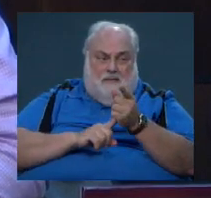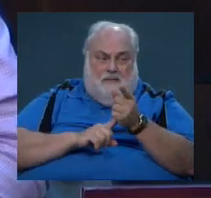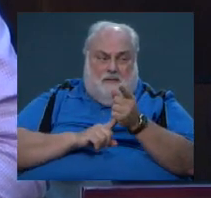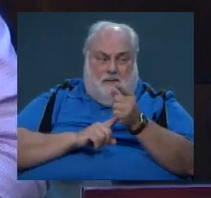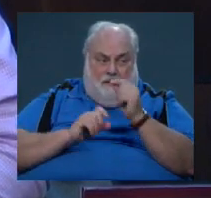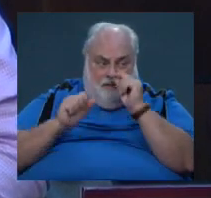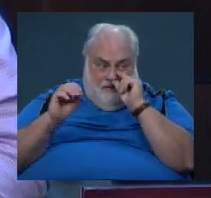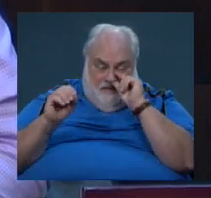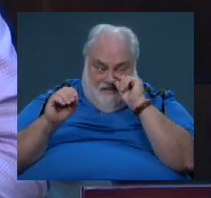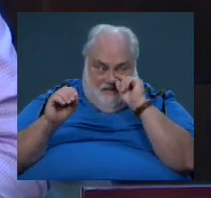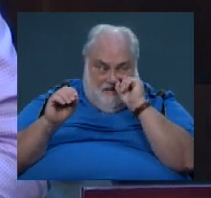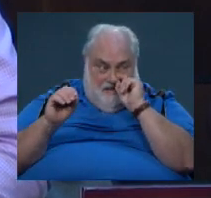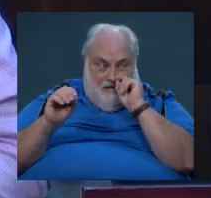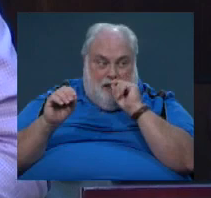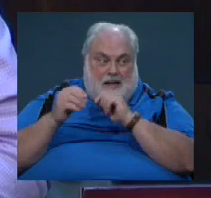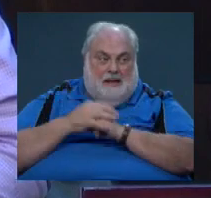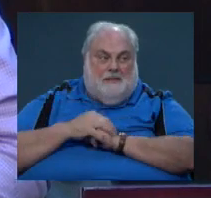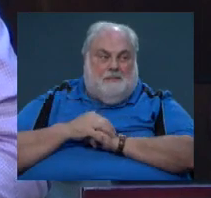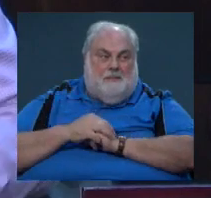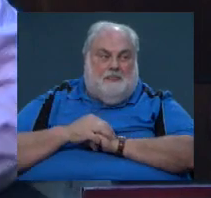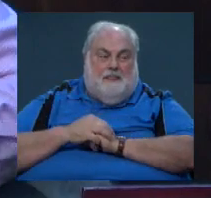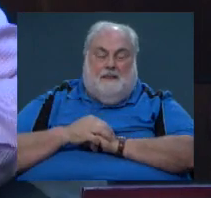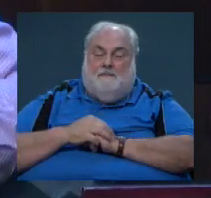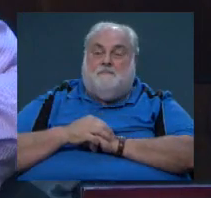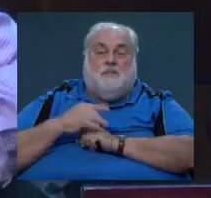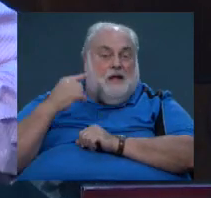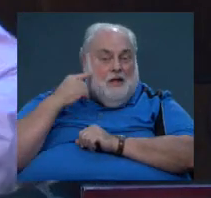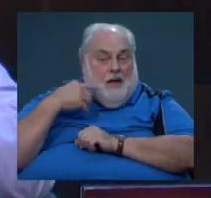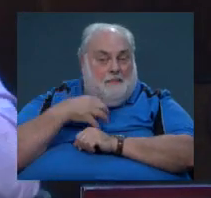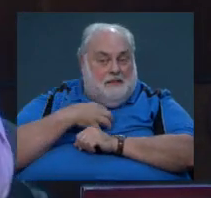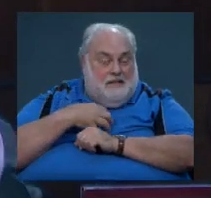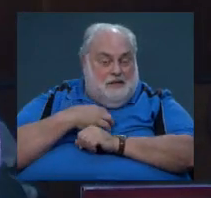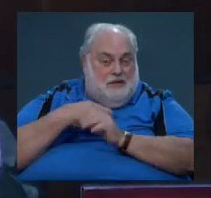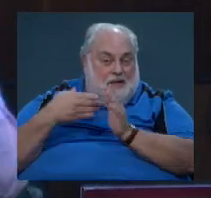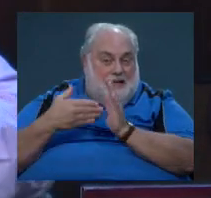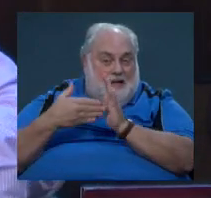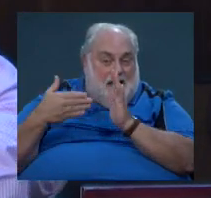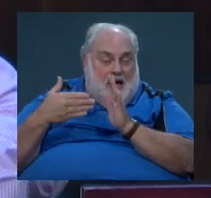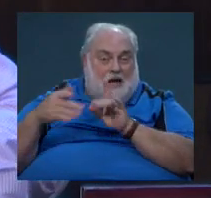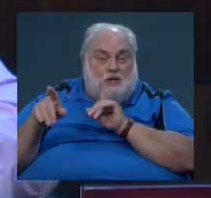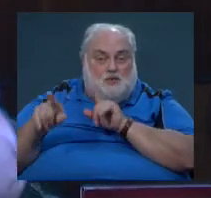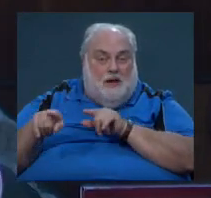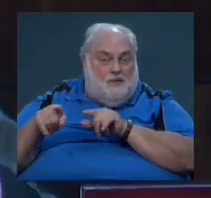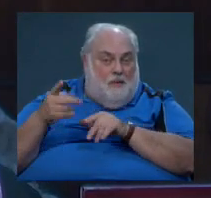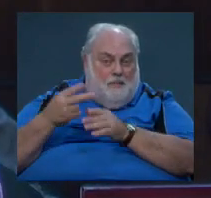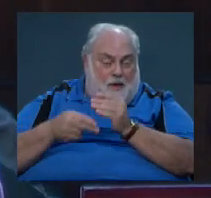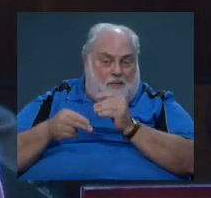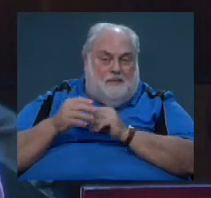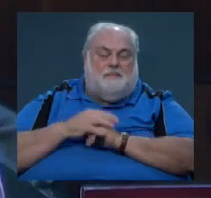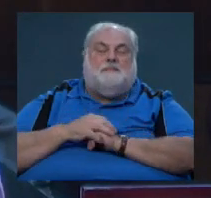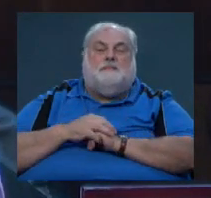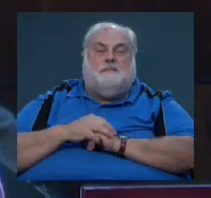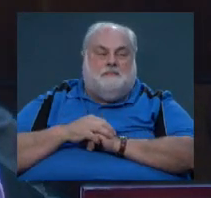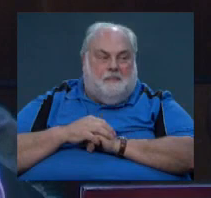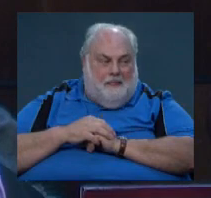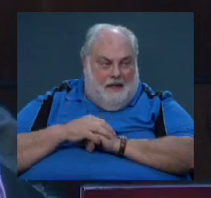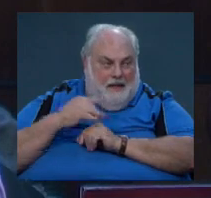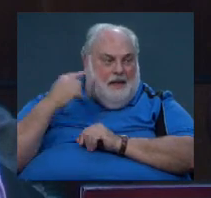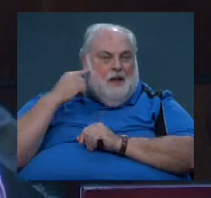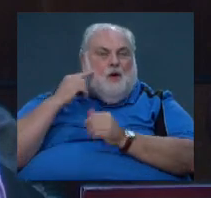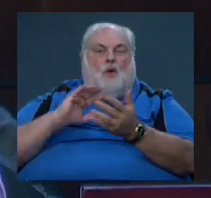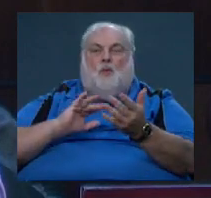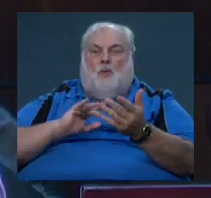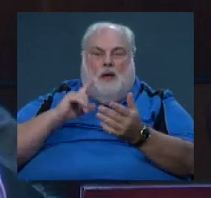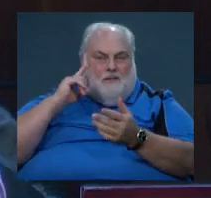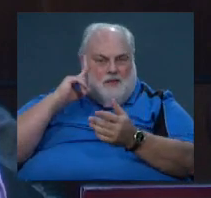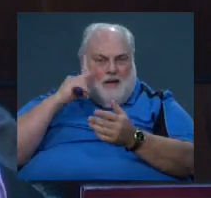So you can speak now, or you can hear the opposition and address them, or both. I'll hear the opposition. You want to wait?